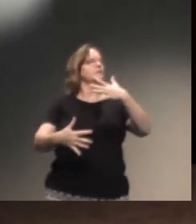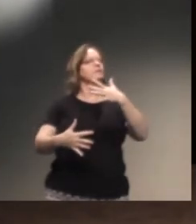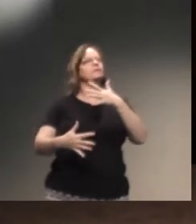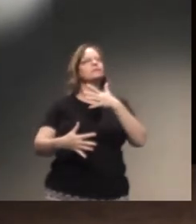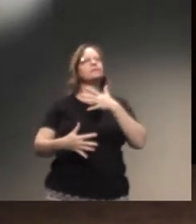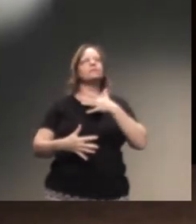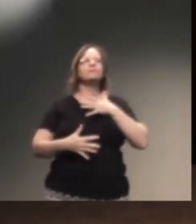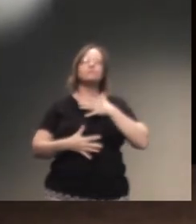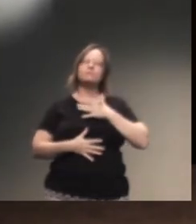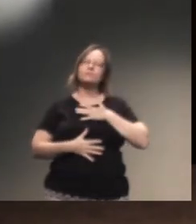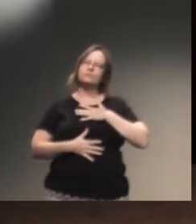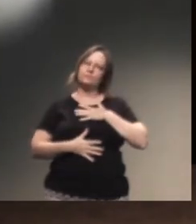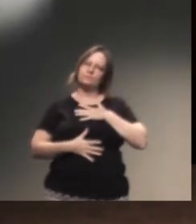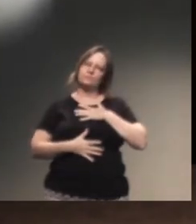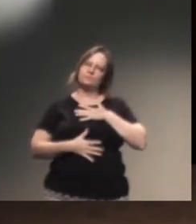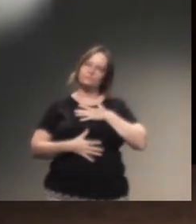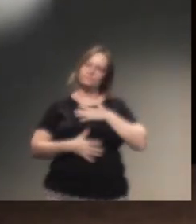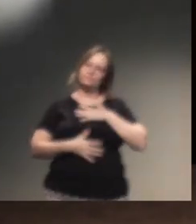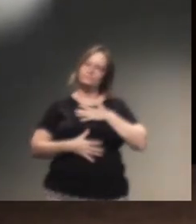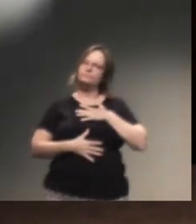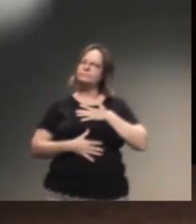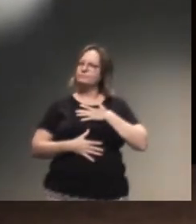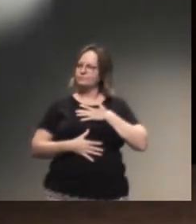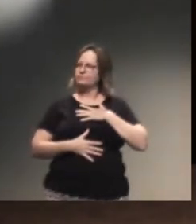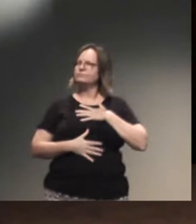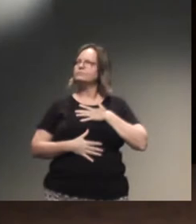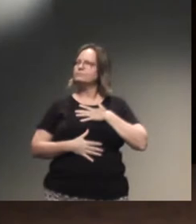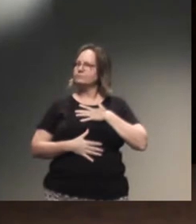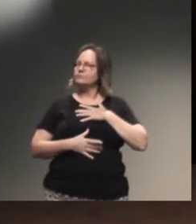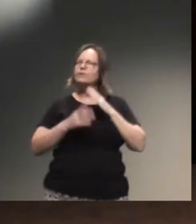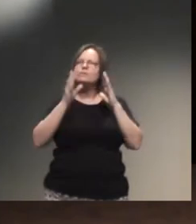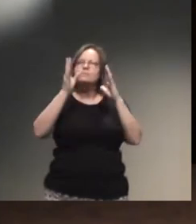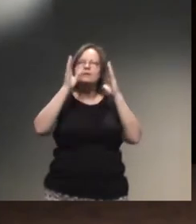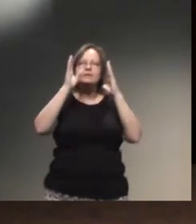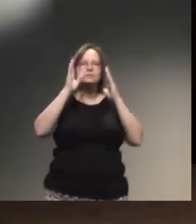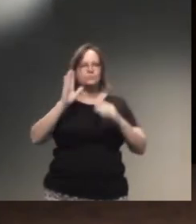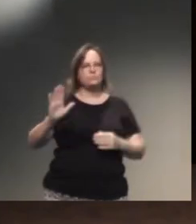Becoming conscious and aware of the breath that is flowing through our body.